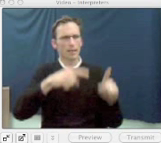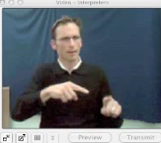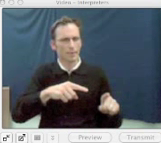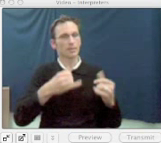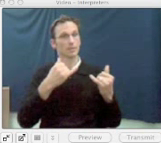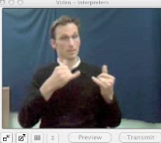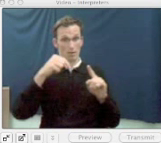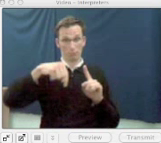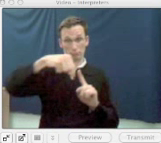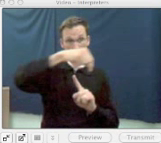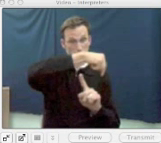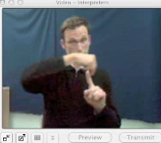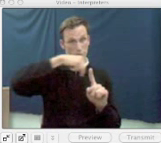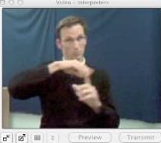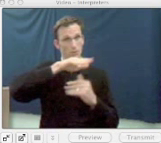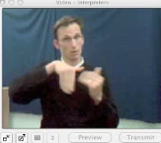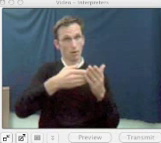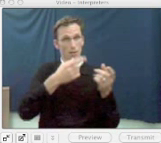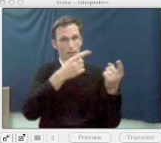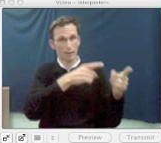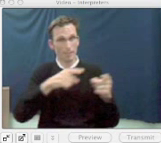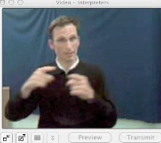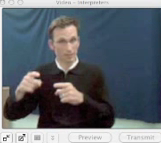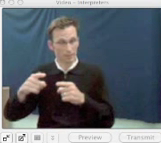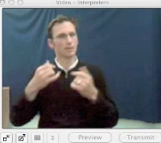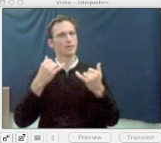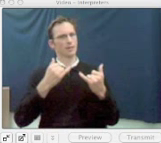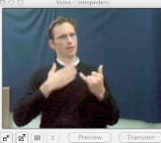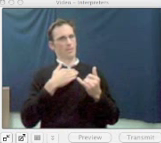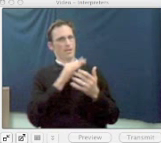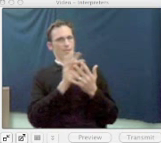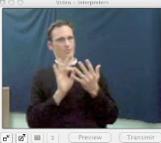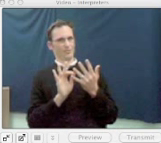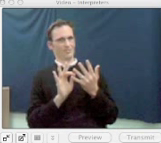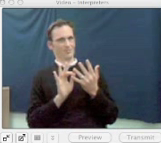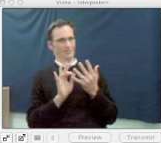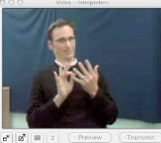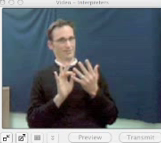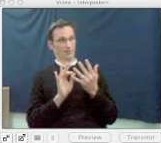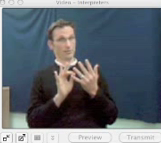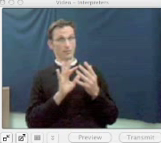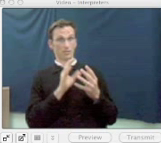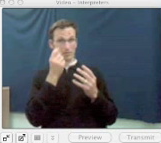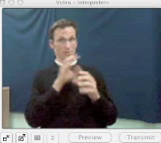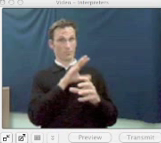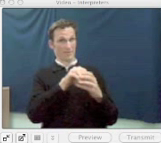light of the interplay between my options amidst the context,